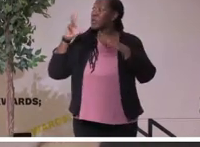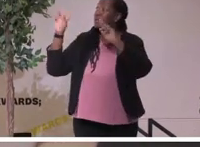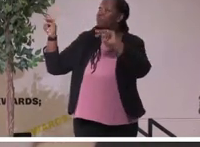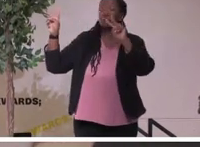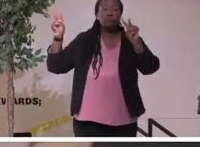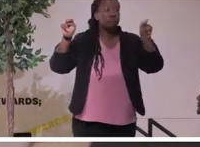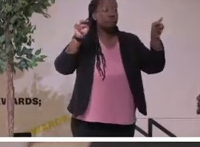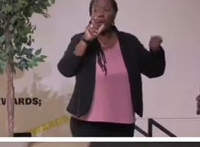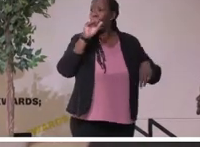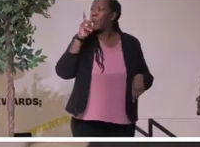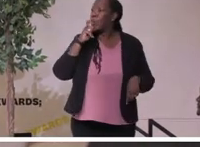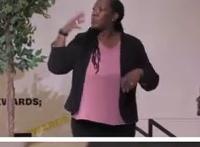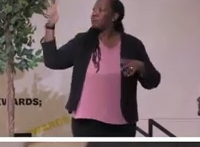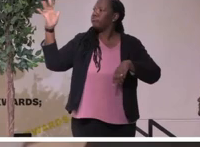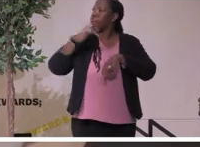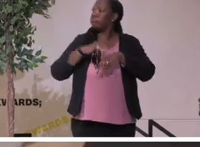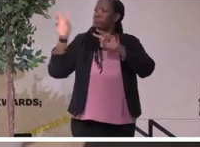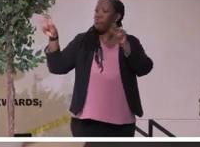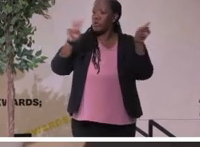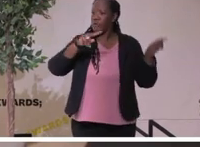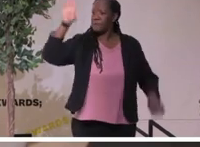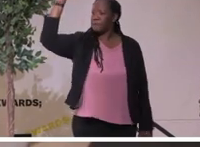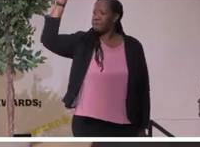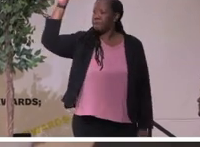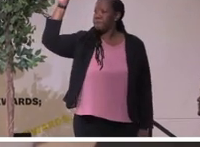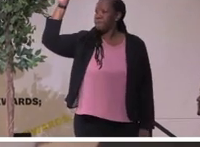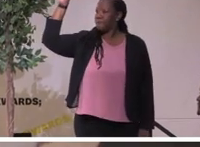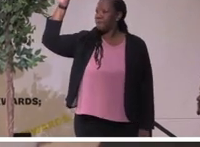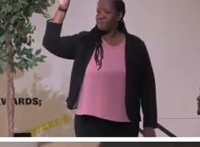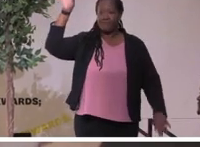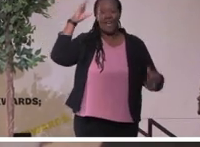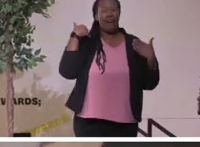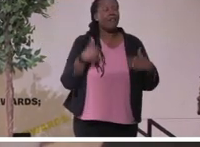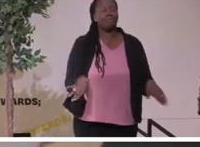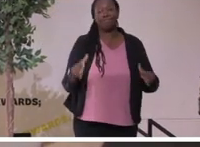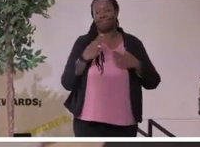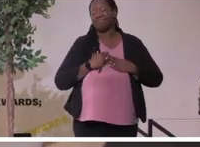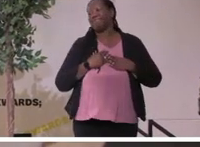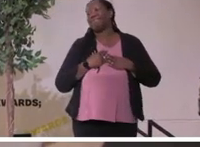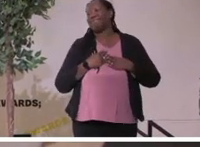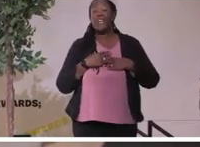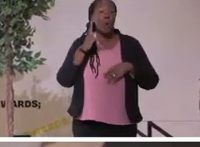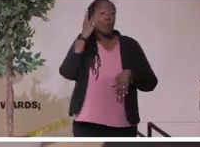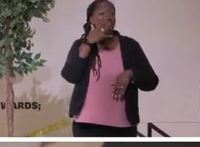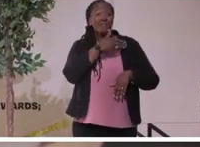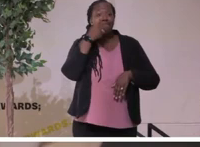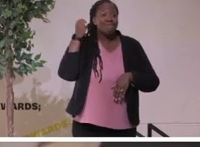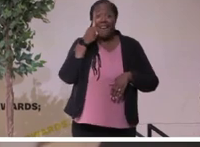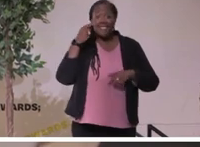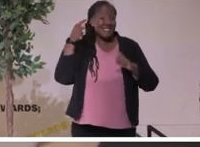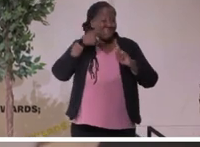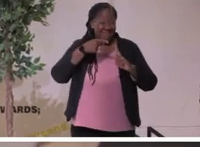here already. Who's already been to this exhibition? I love to see that. All right, so one of the best things about doing this kind of